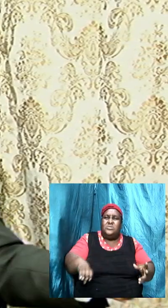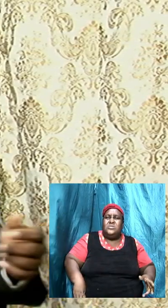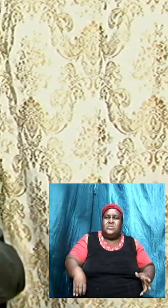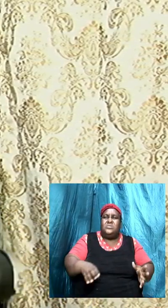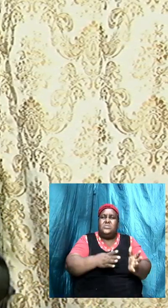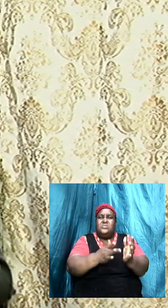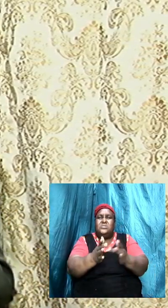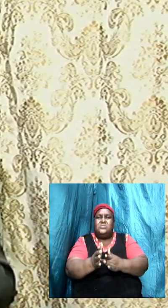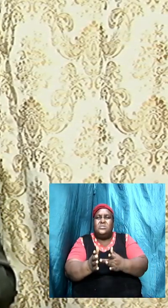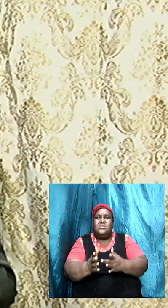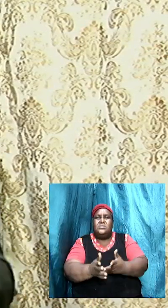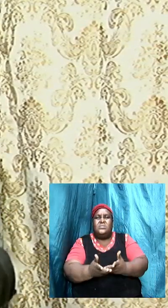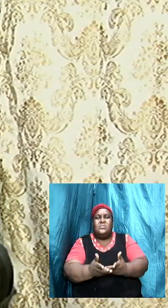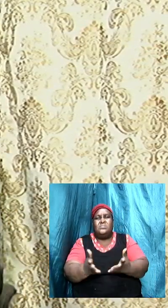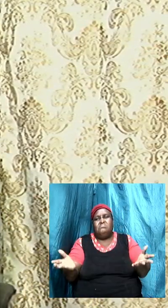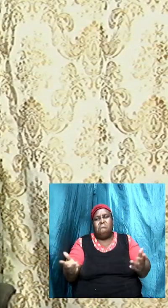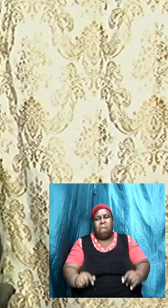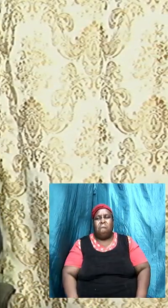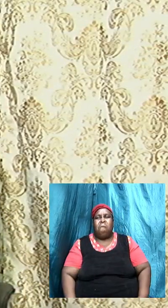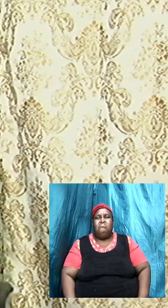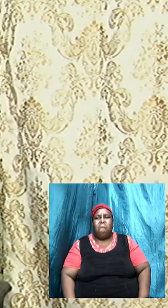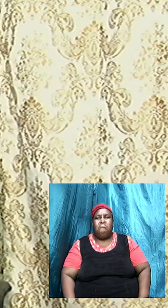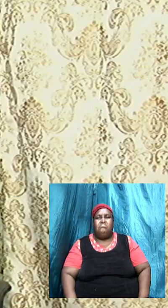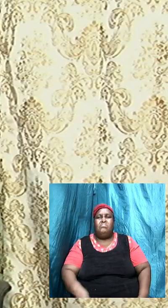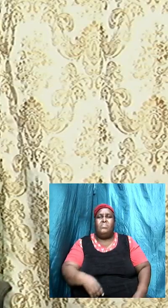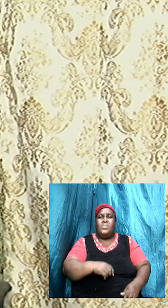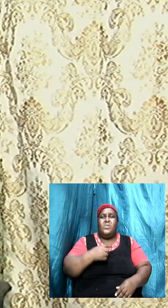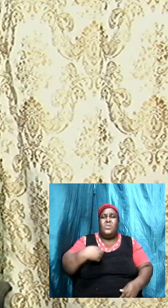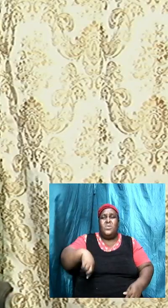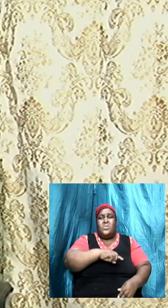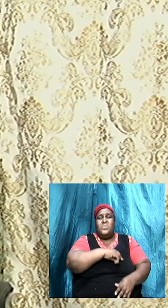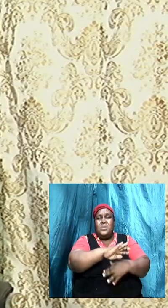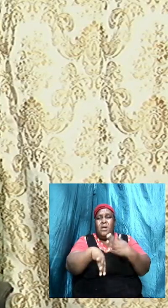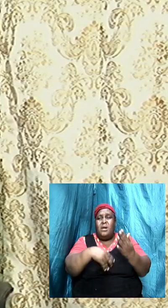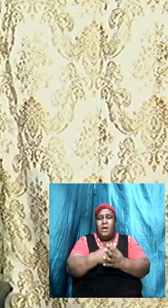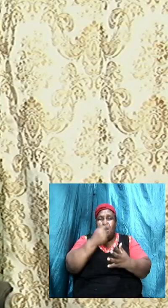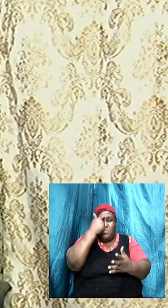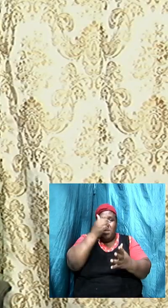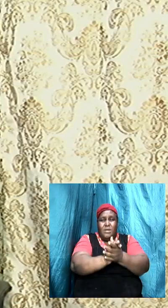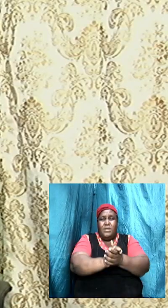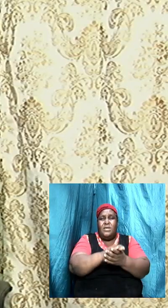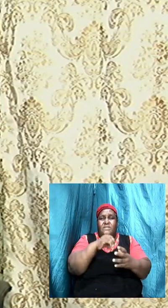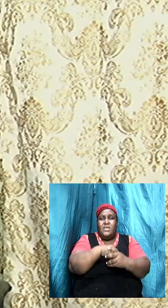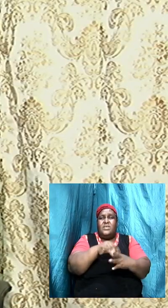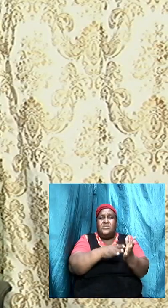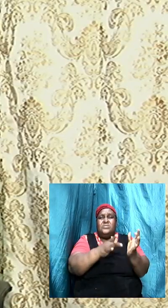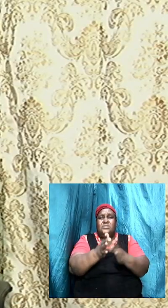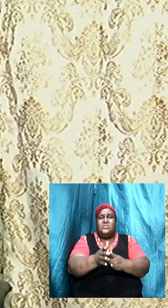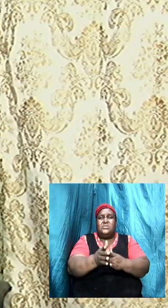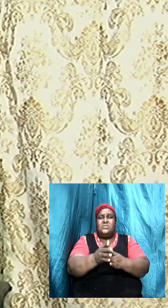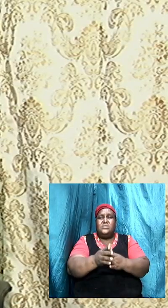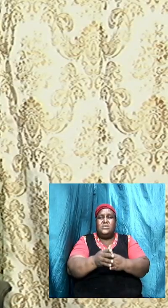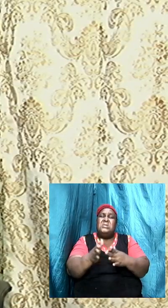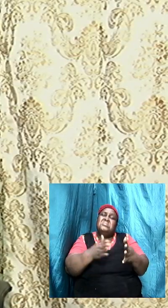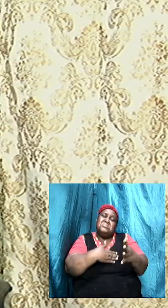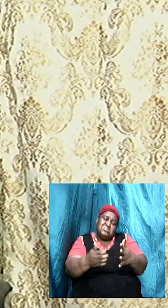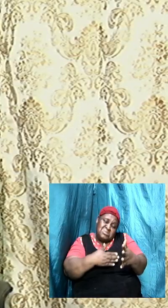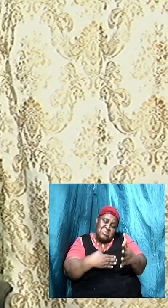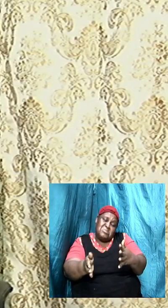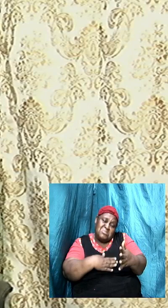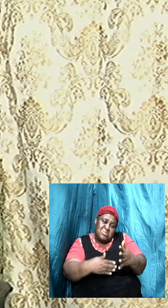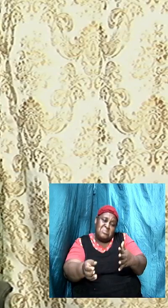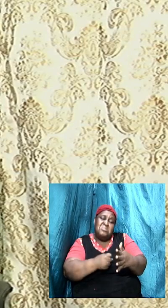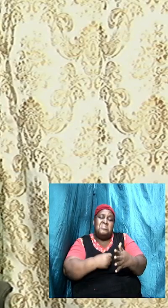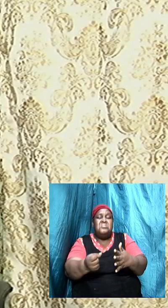Sound like something that Satan would say, you know? We say, we all believe in Jesus Christ. We sing the same songs.